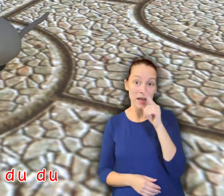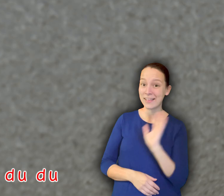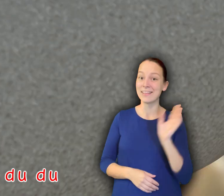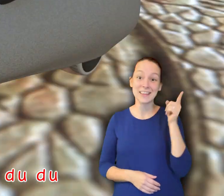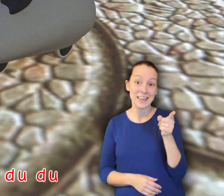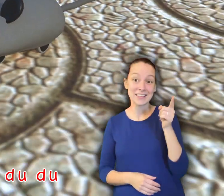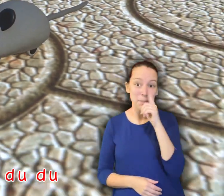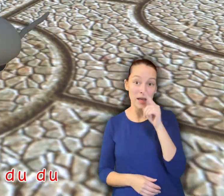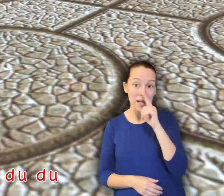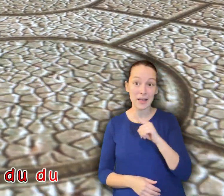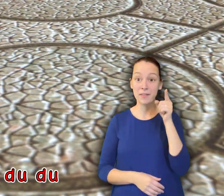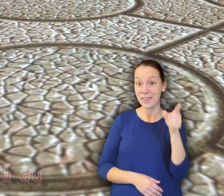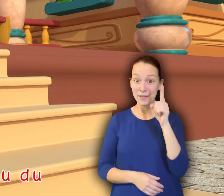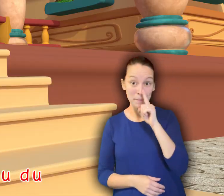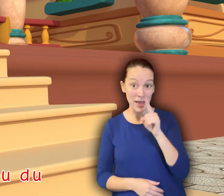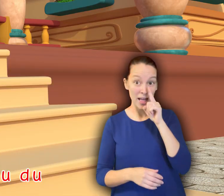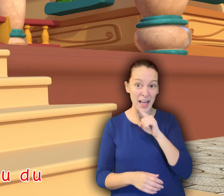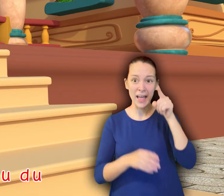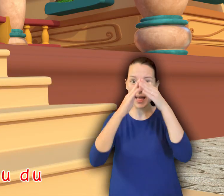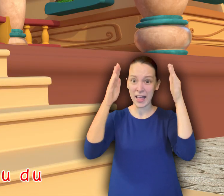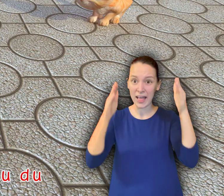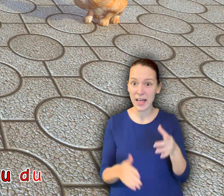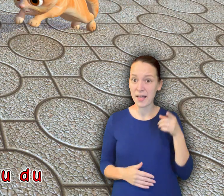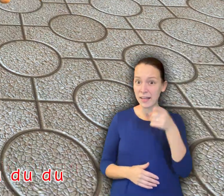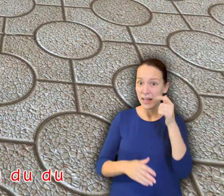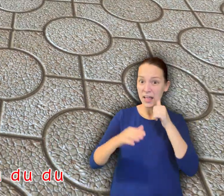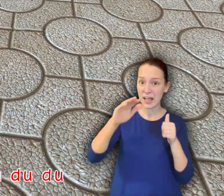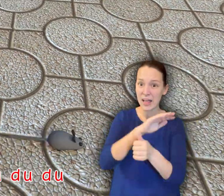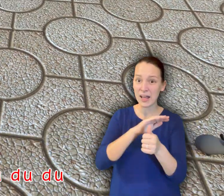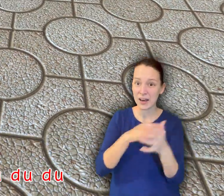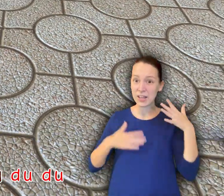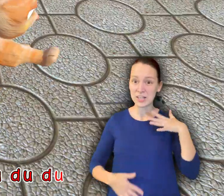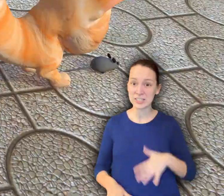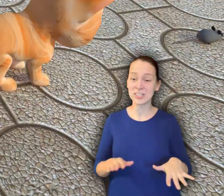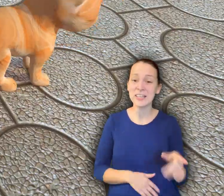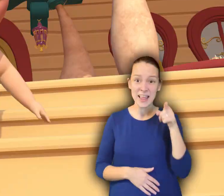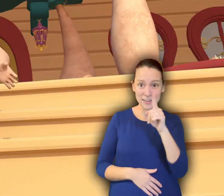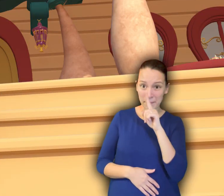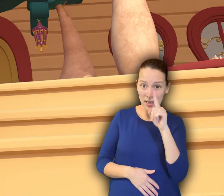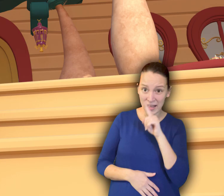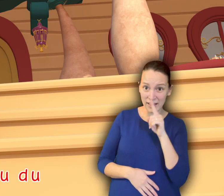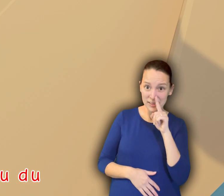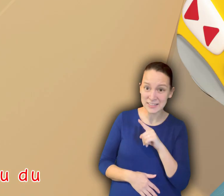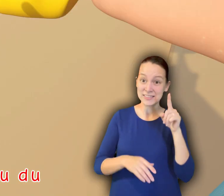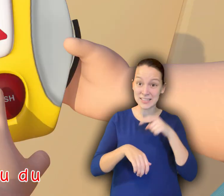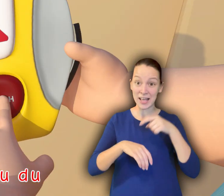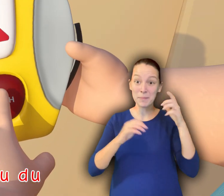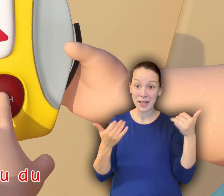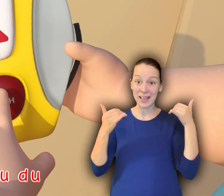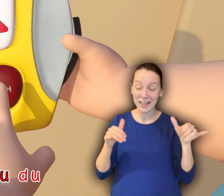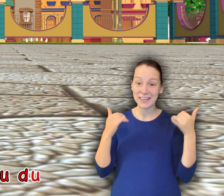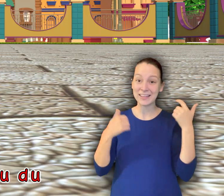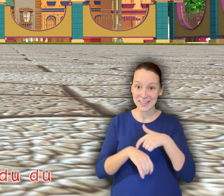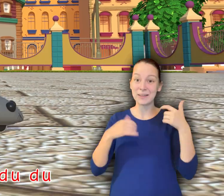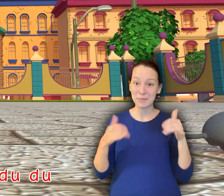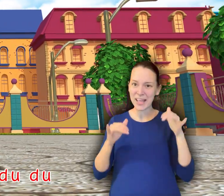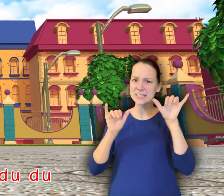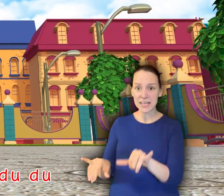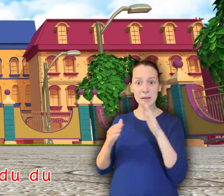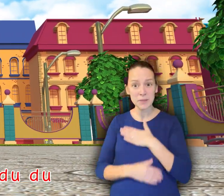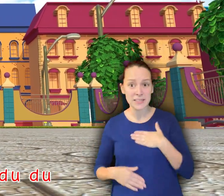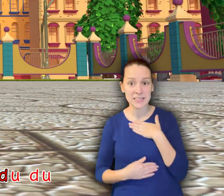goodbye there's a mouse in the house under the blouse a little mouse time to